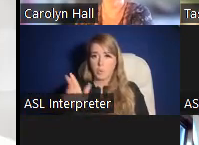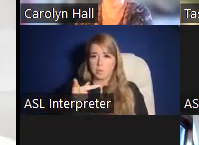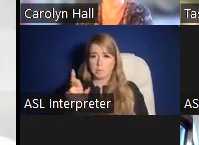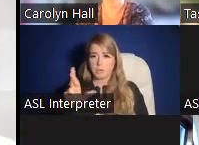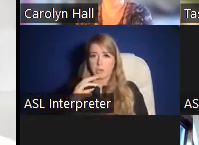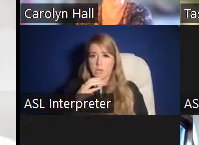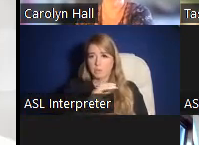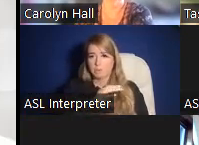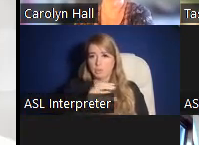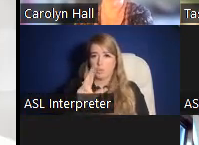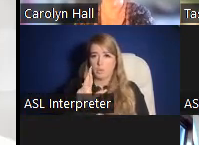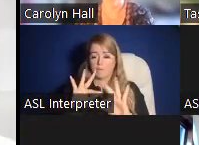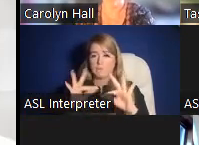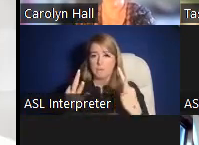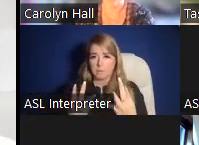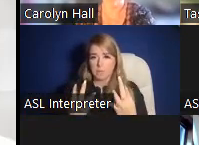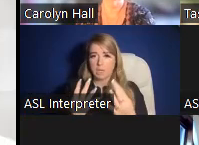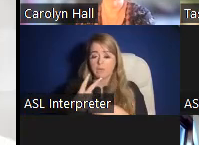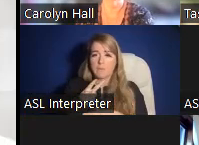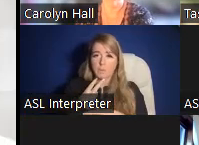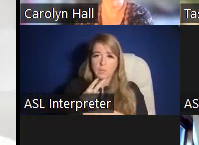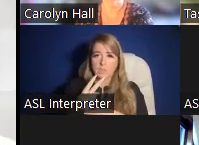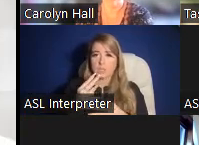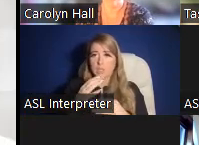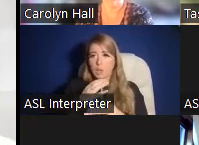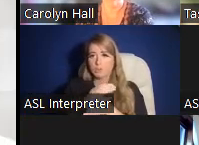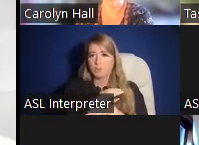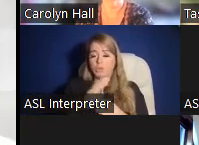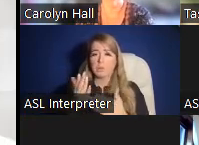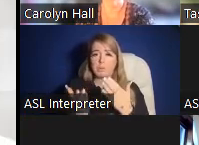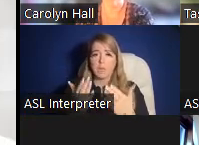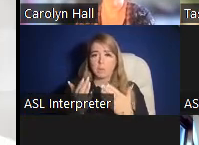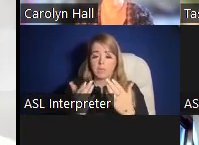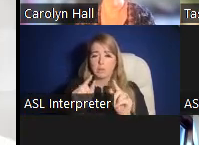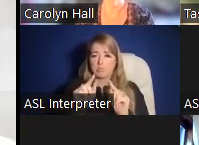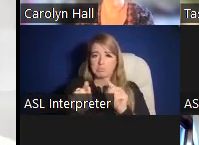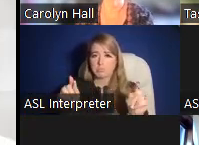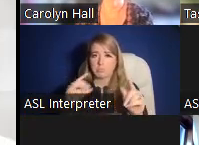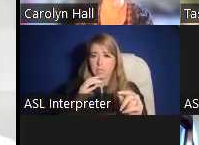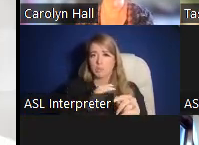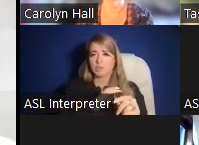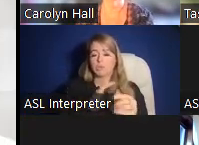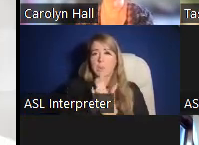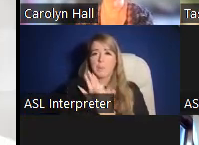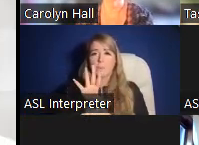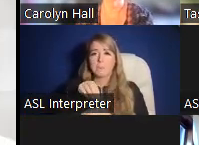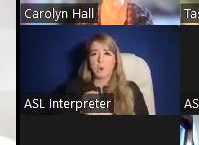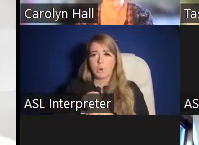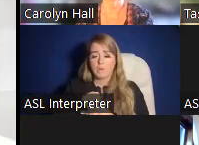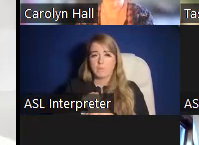council or family voices council, like maybe all three councils or whatever, be a part of